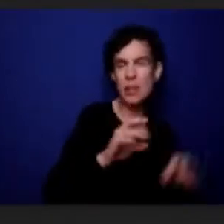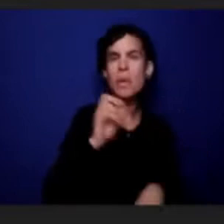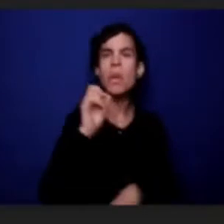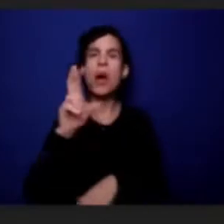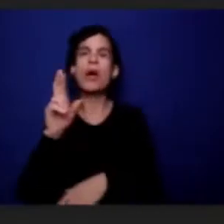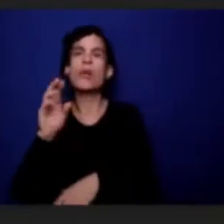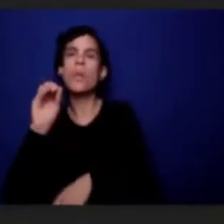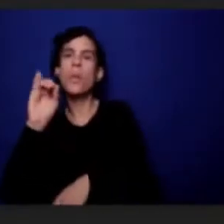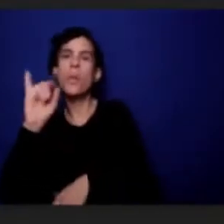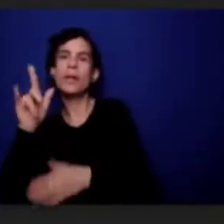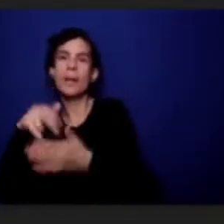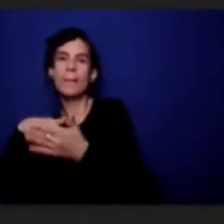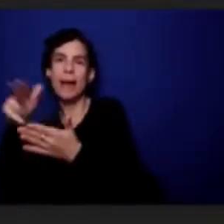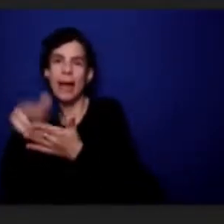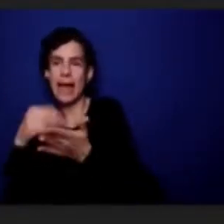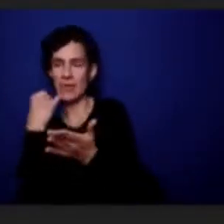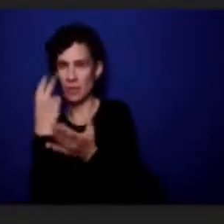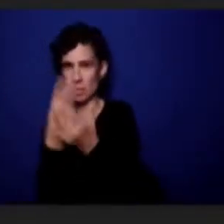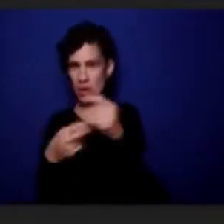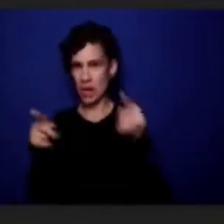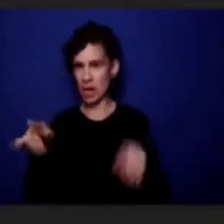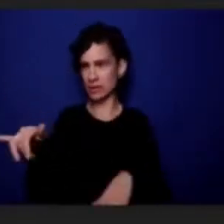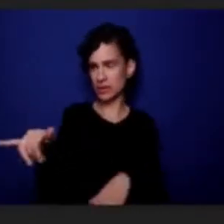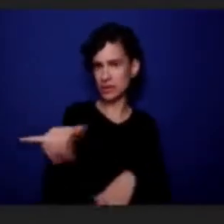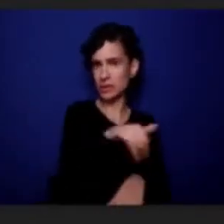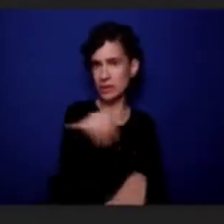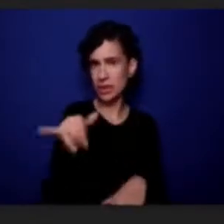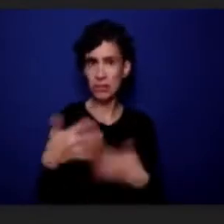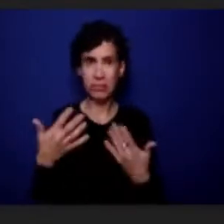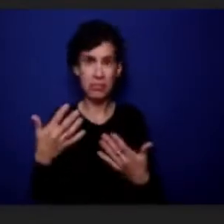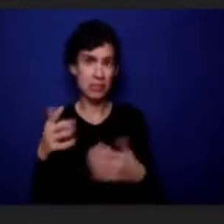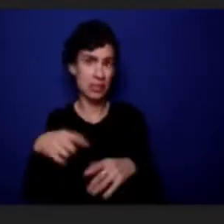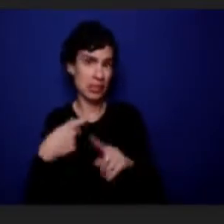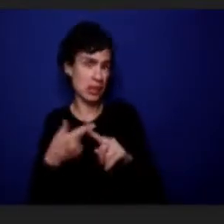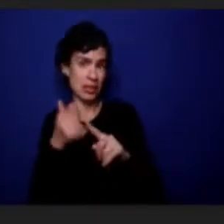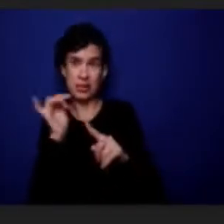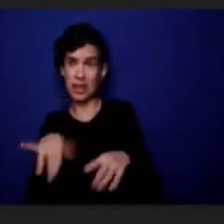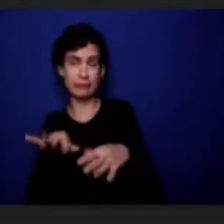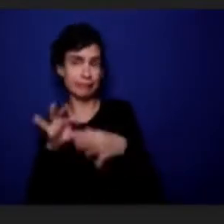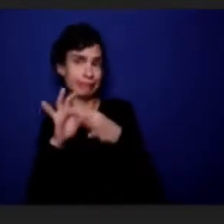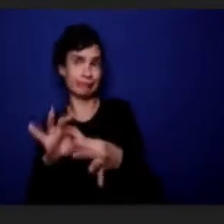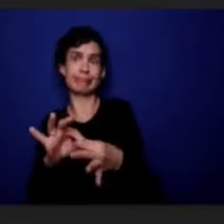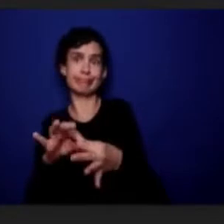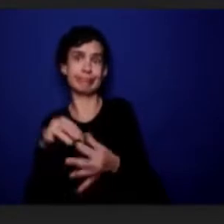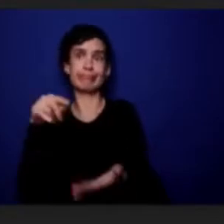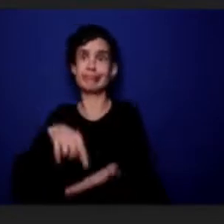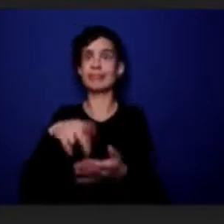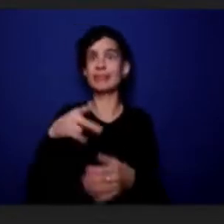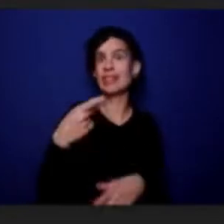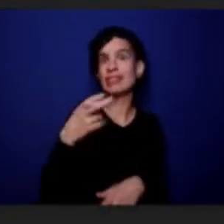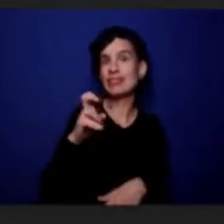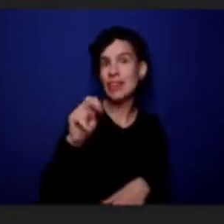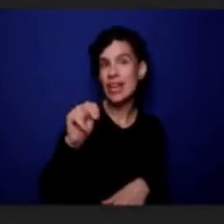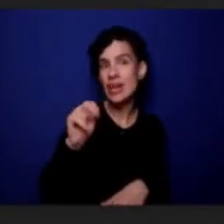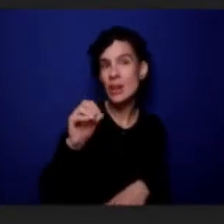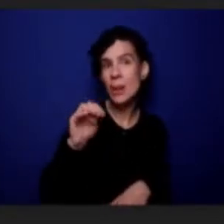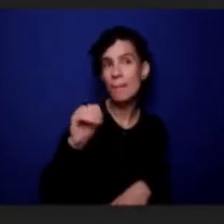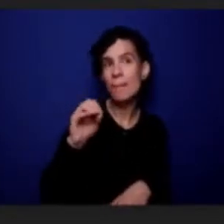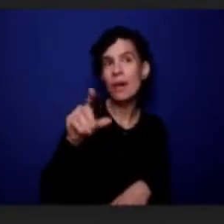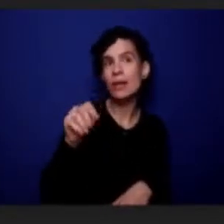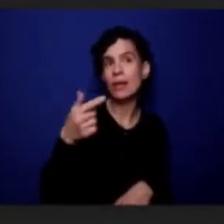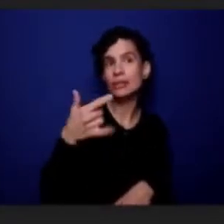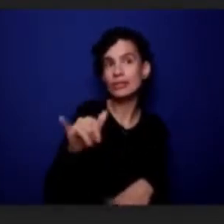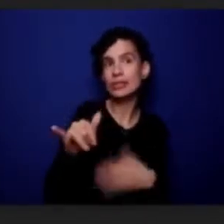well-made ancient tableware alongside early modern oil painting, and suggesting that they function visually in similar